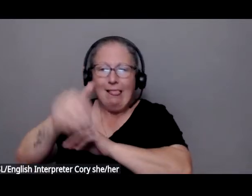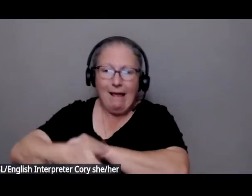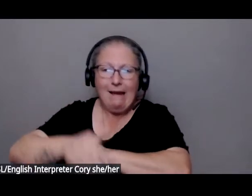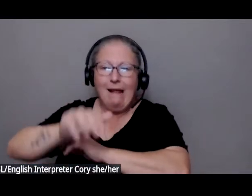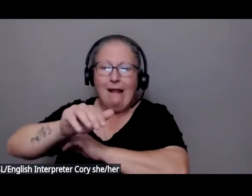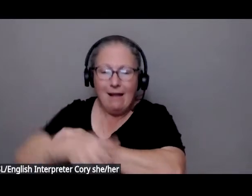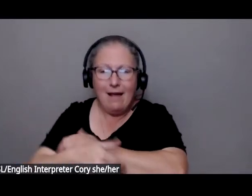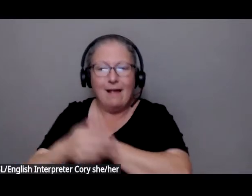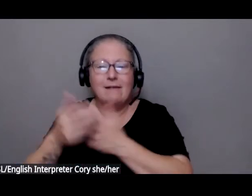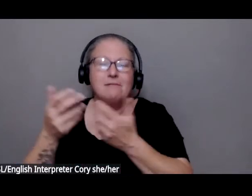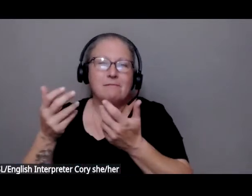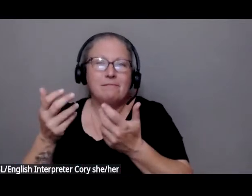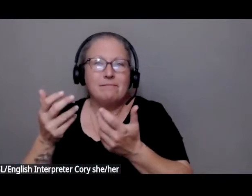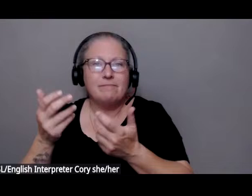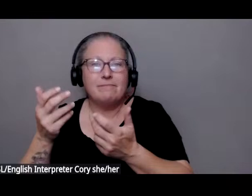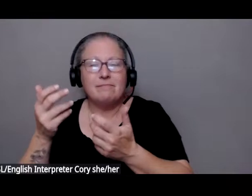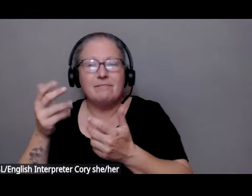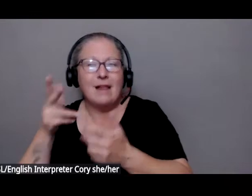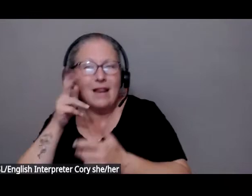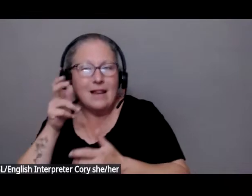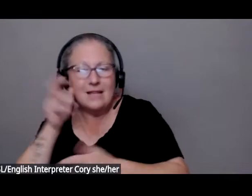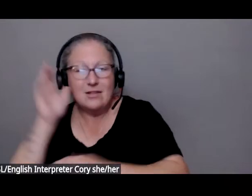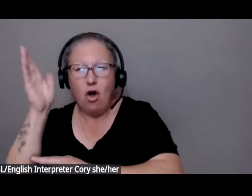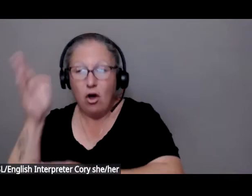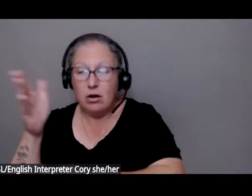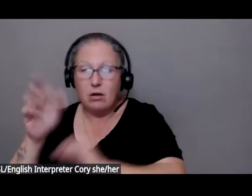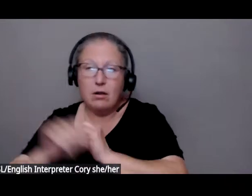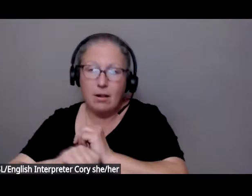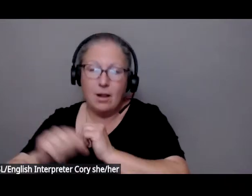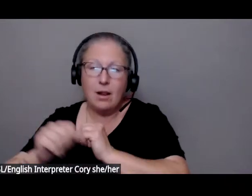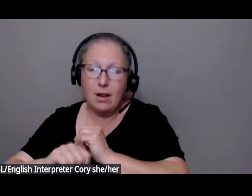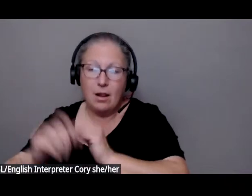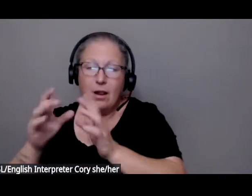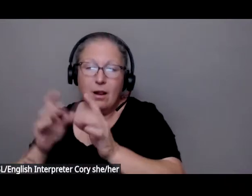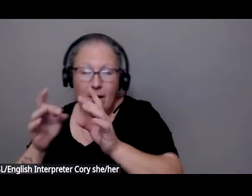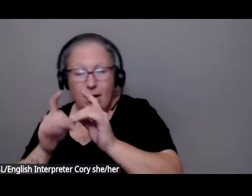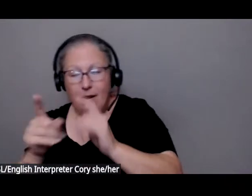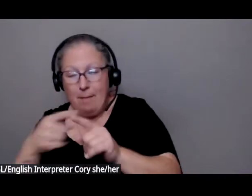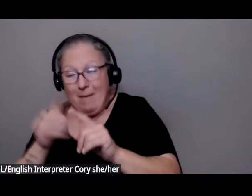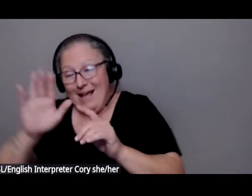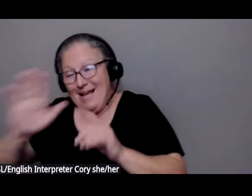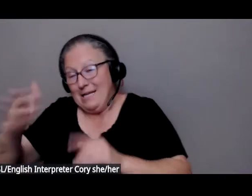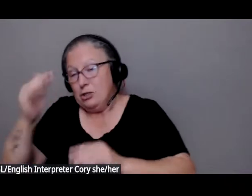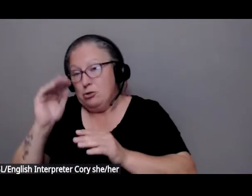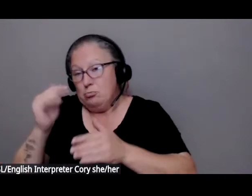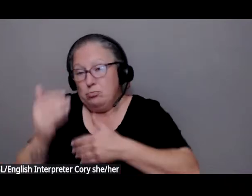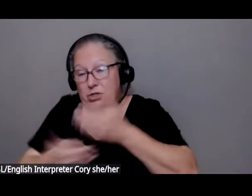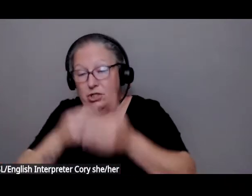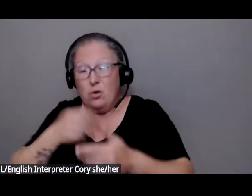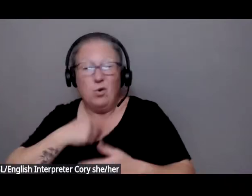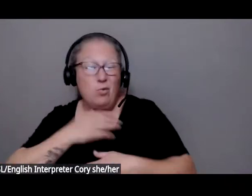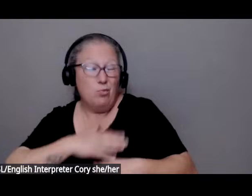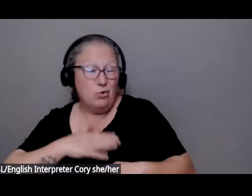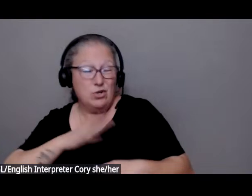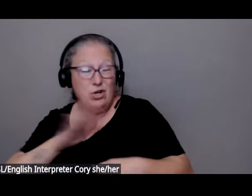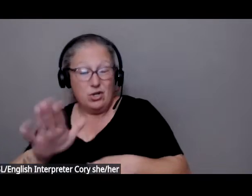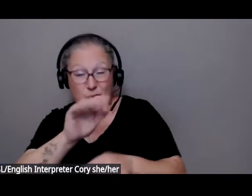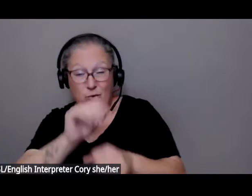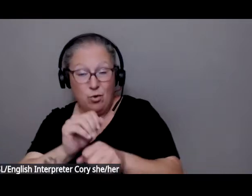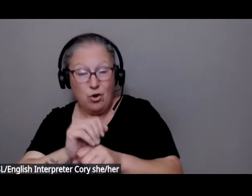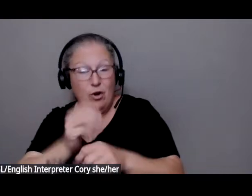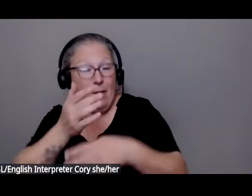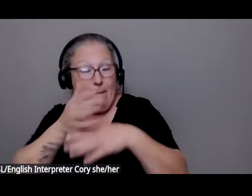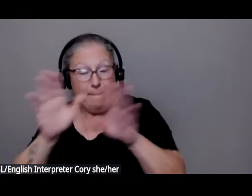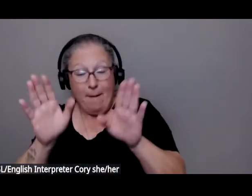and kind of listening to that auditor drone on about, his procedures. But we appreciate your work. The